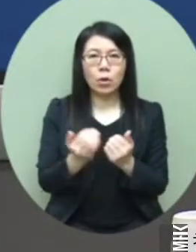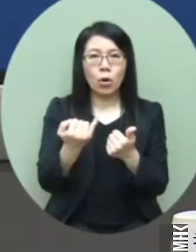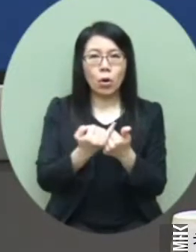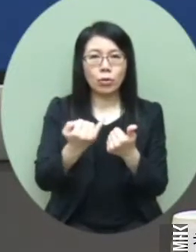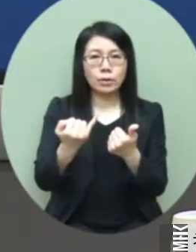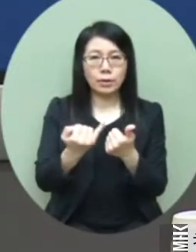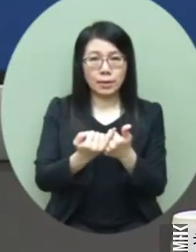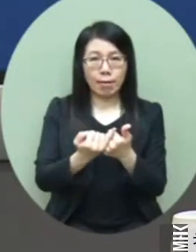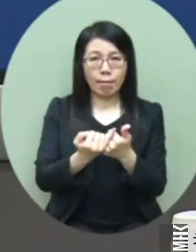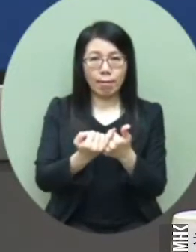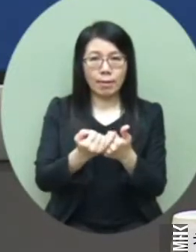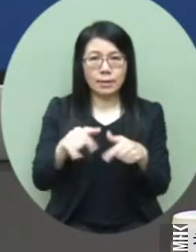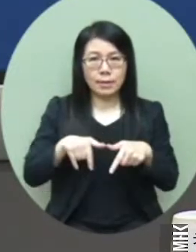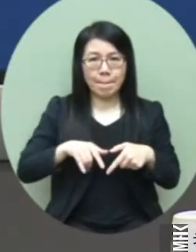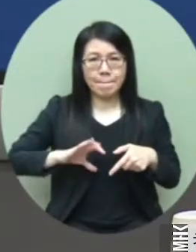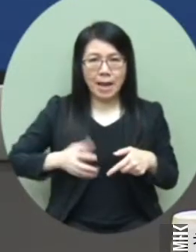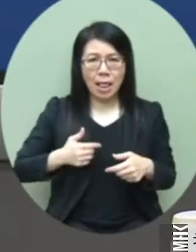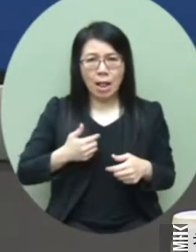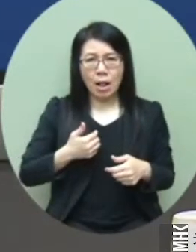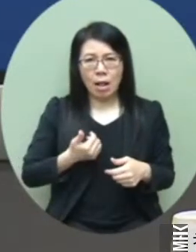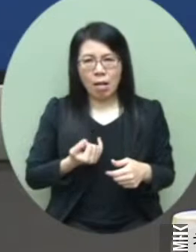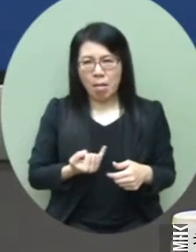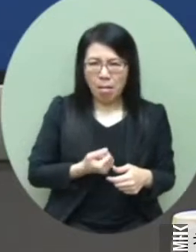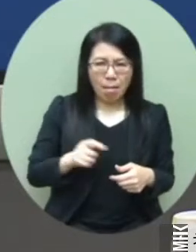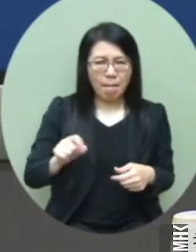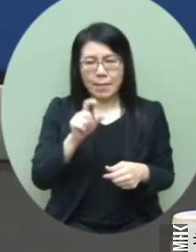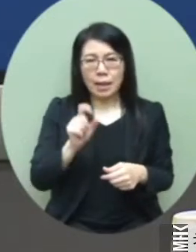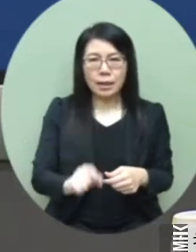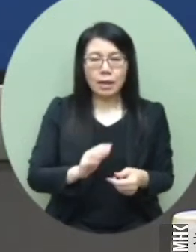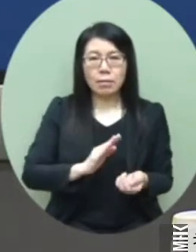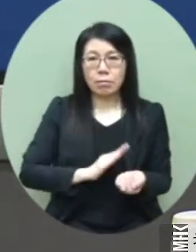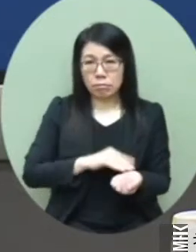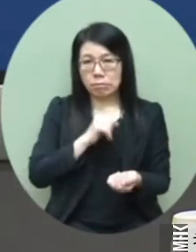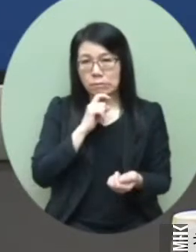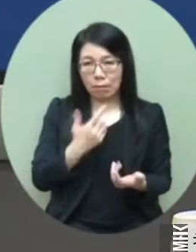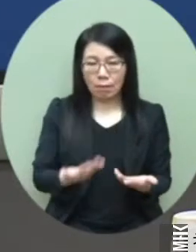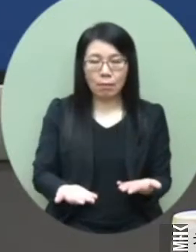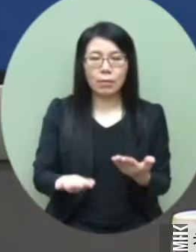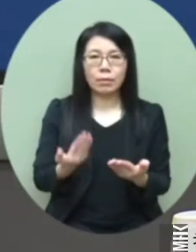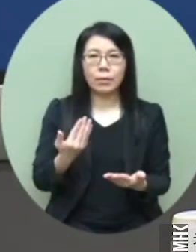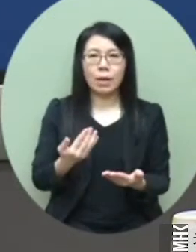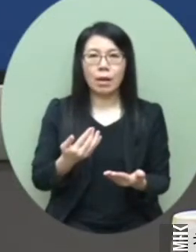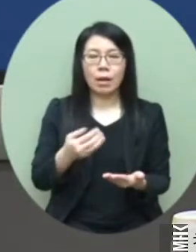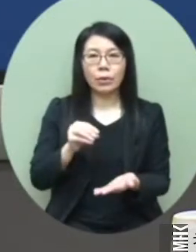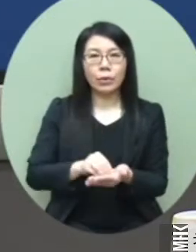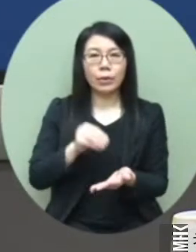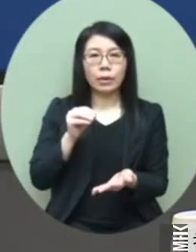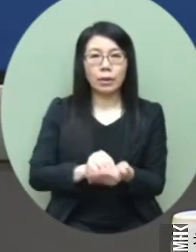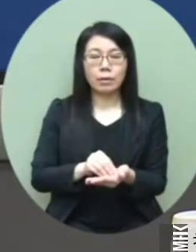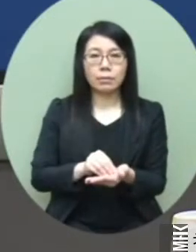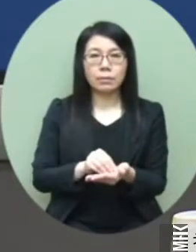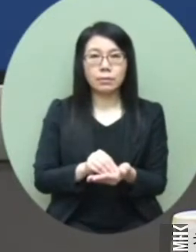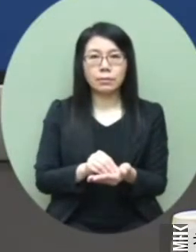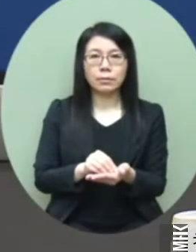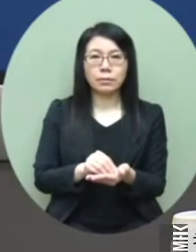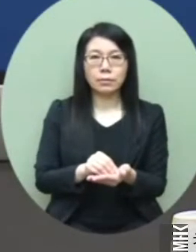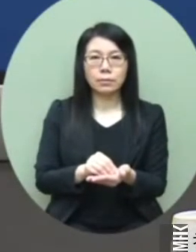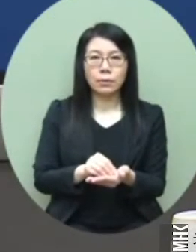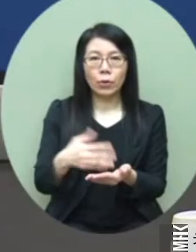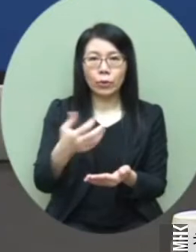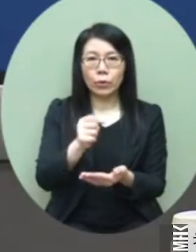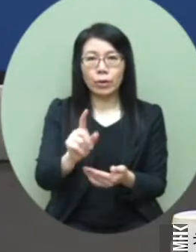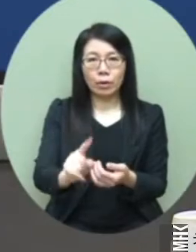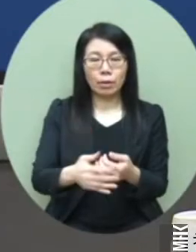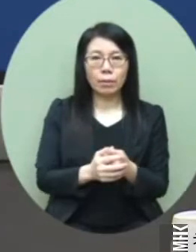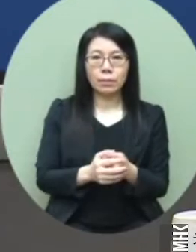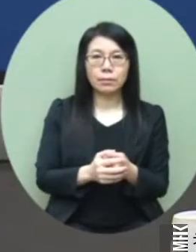So it is not a decision. And you asked about what is the authority to decide. The authority is a steering committee chaired by